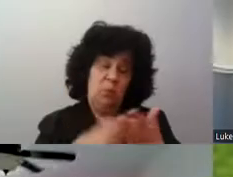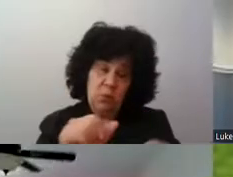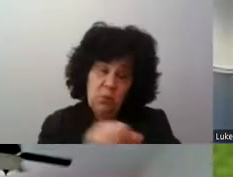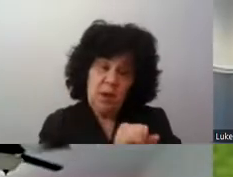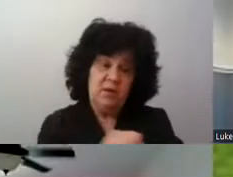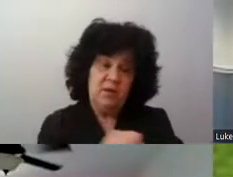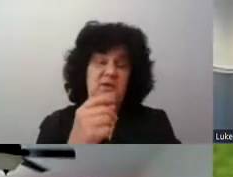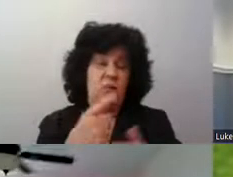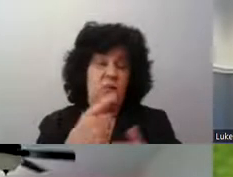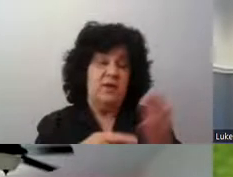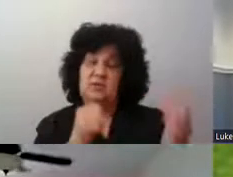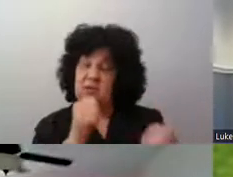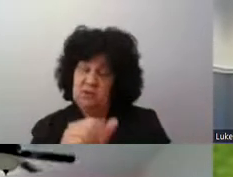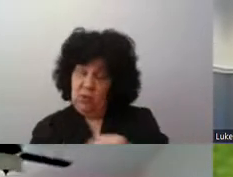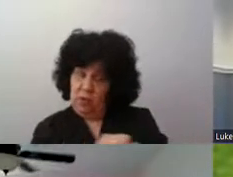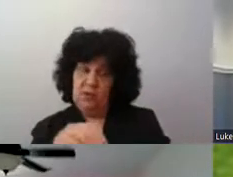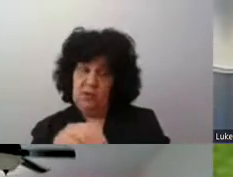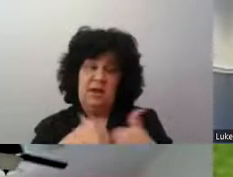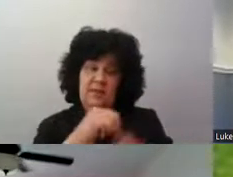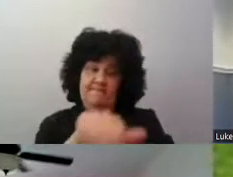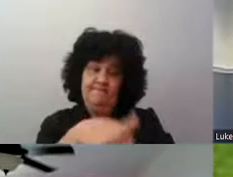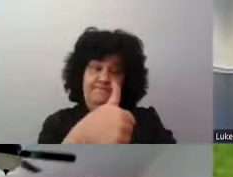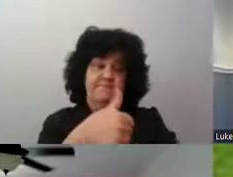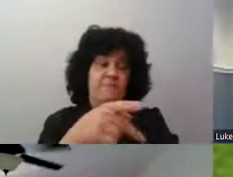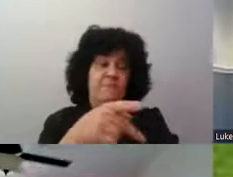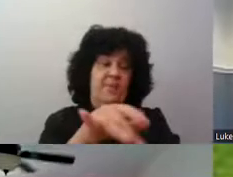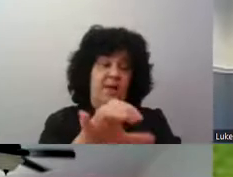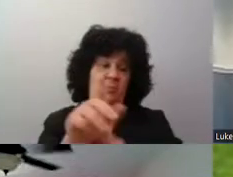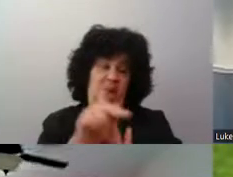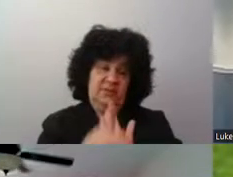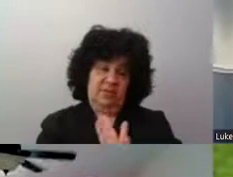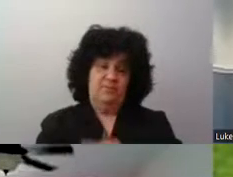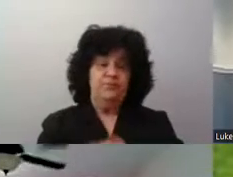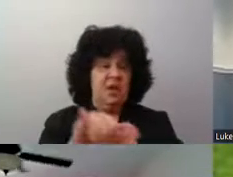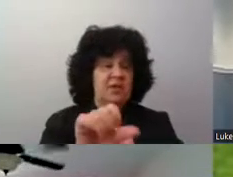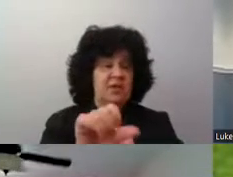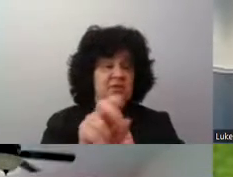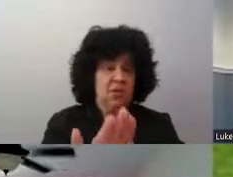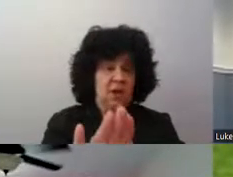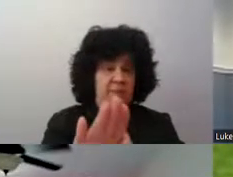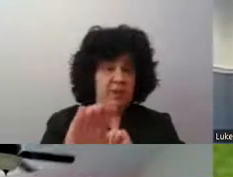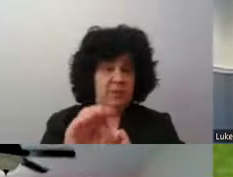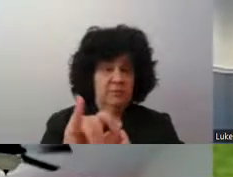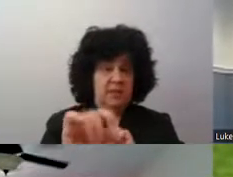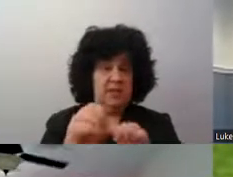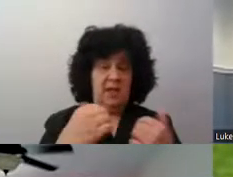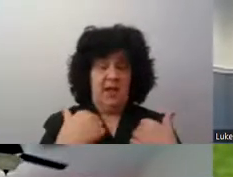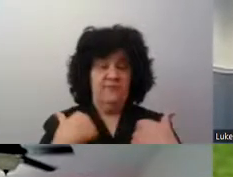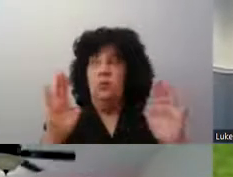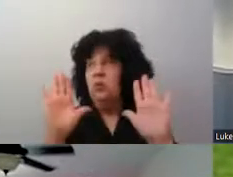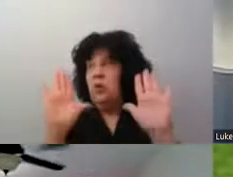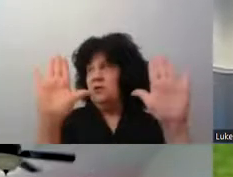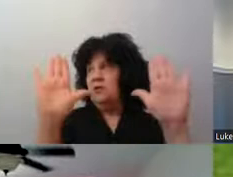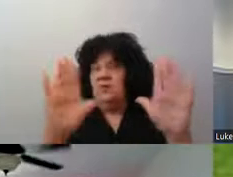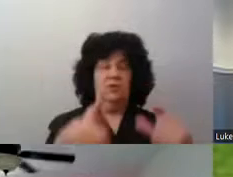how to implement public policies into attainable goals. This subcommittee has been given the opportunity of a lifetime to make